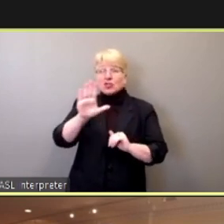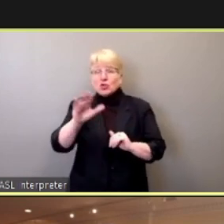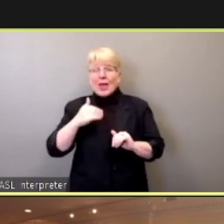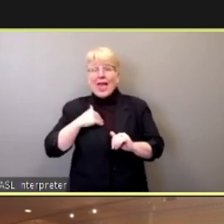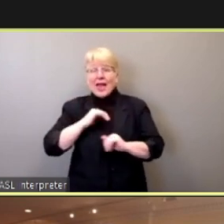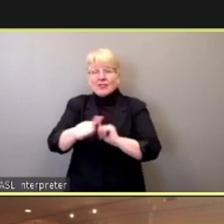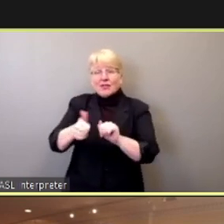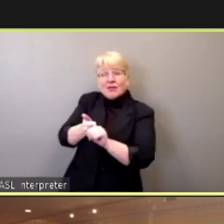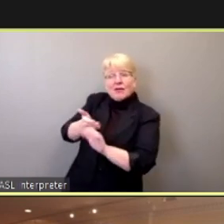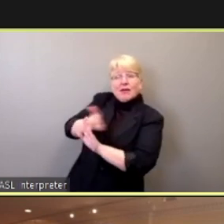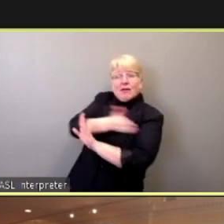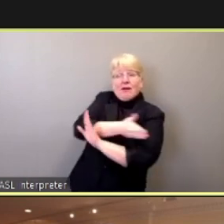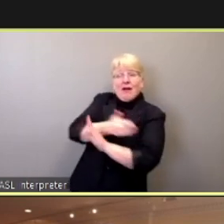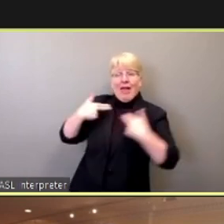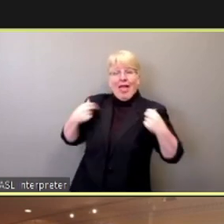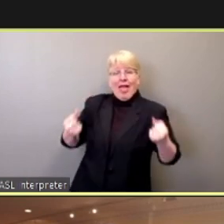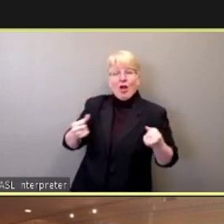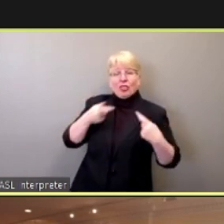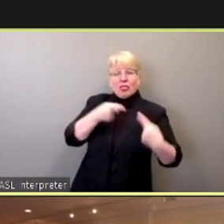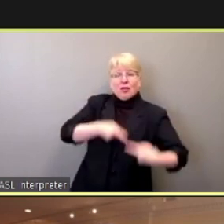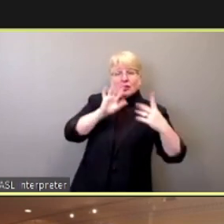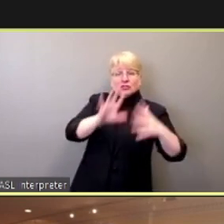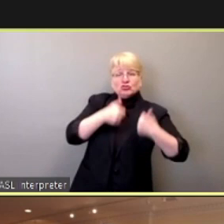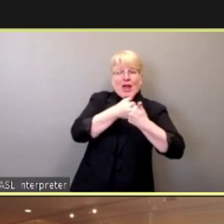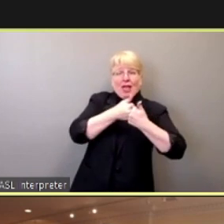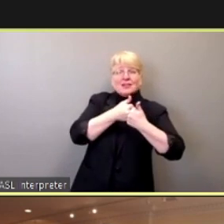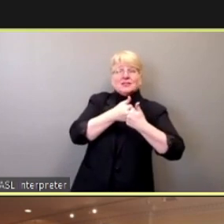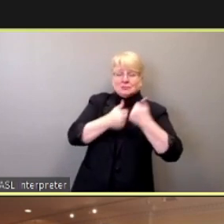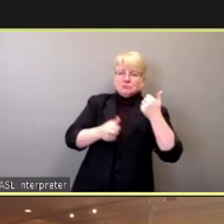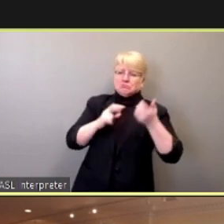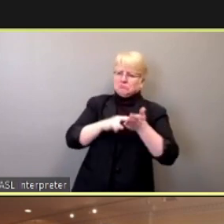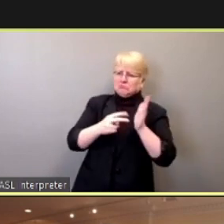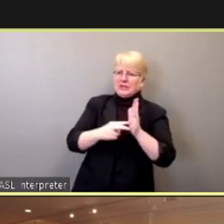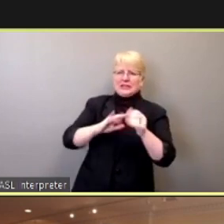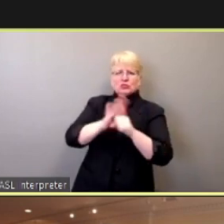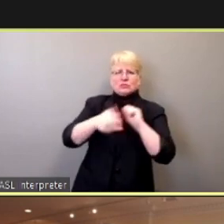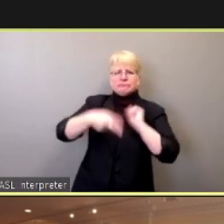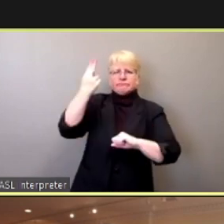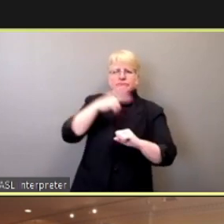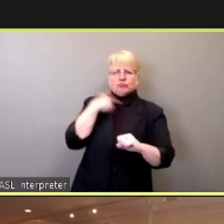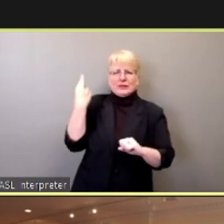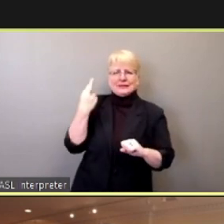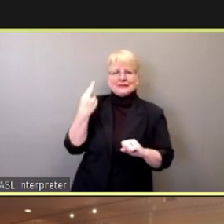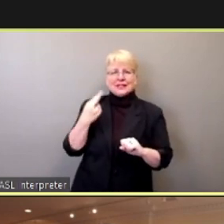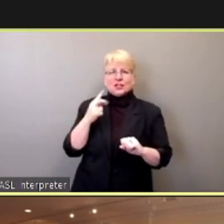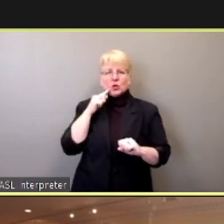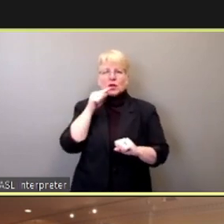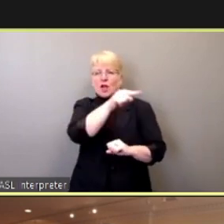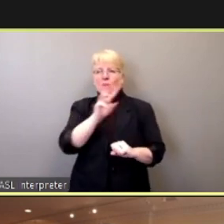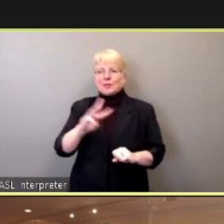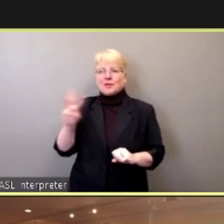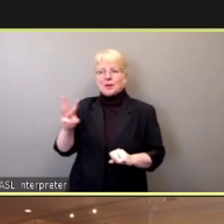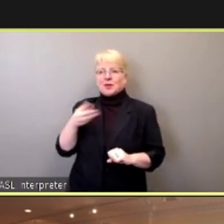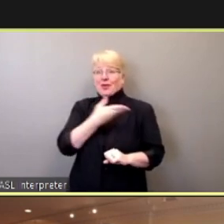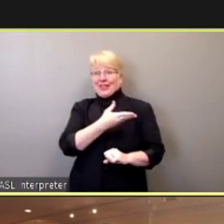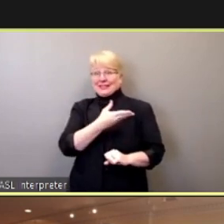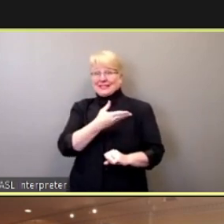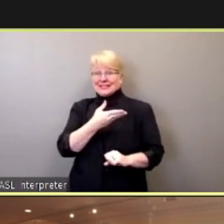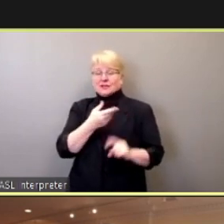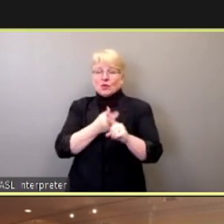for COVID. And you can find that on this website here that we've set up on the